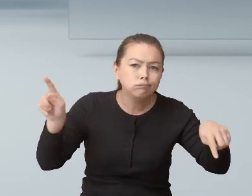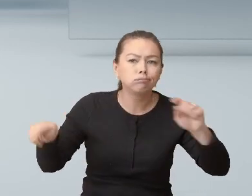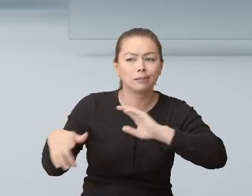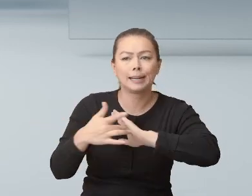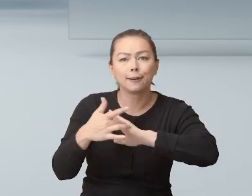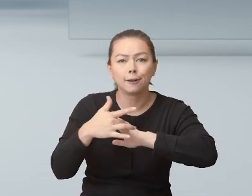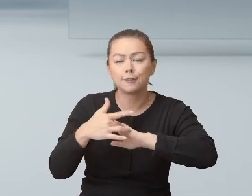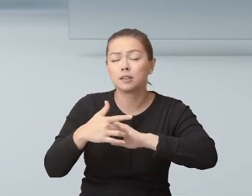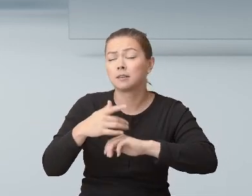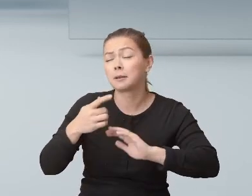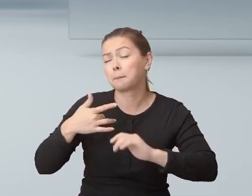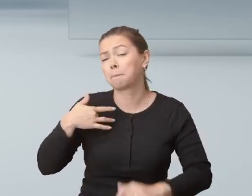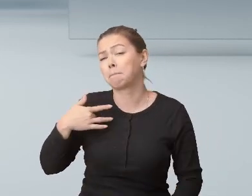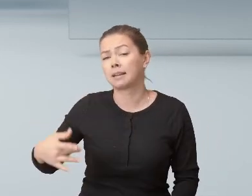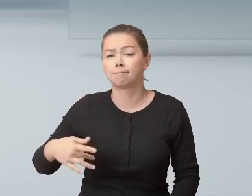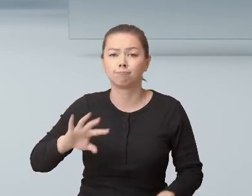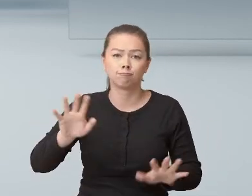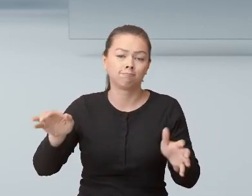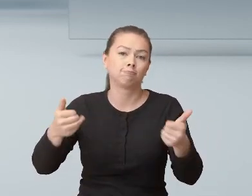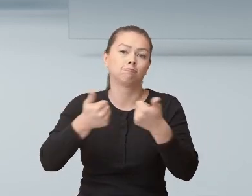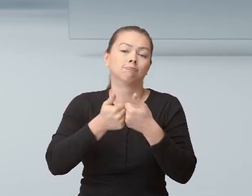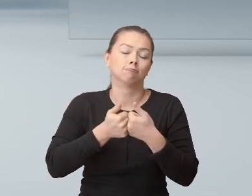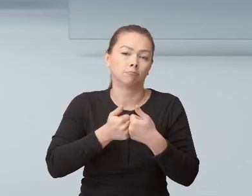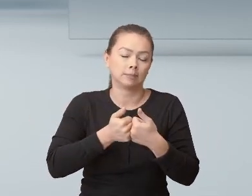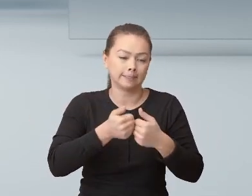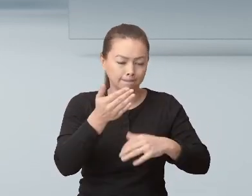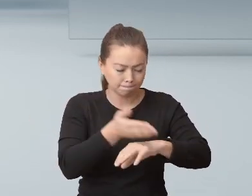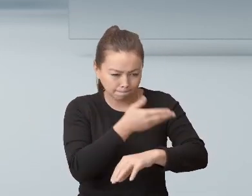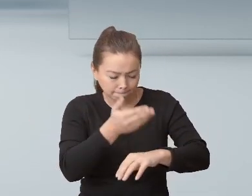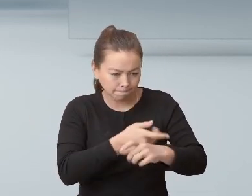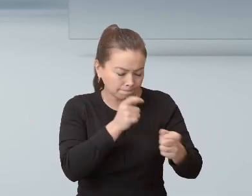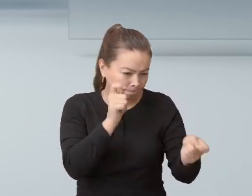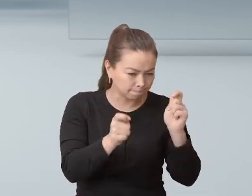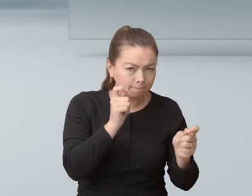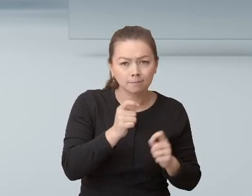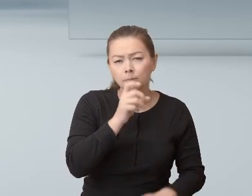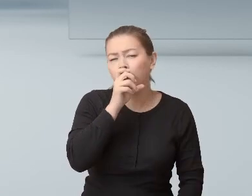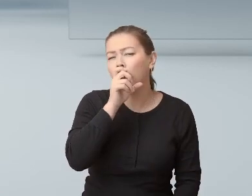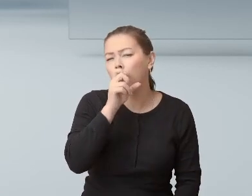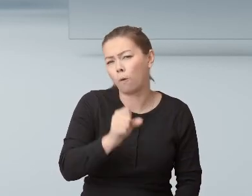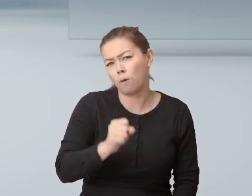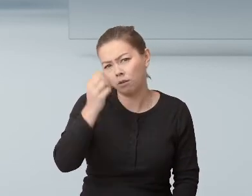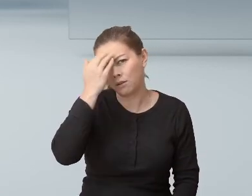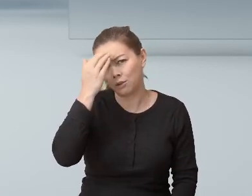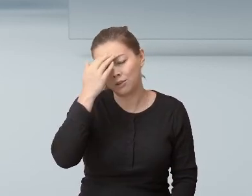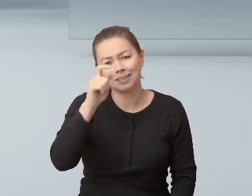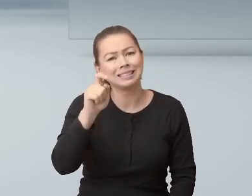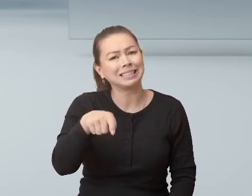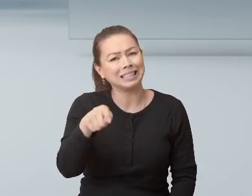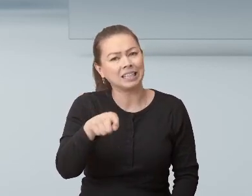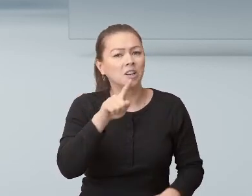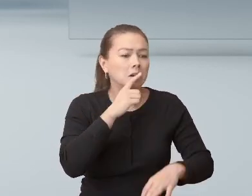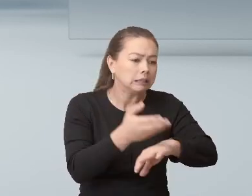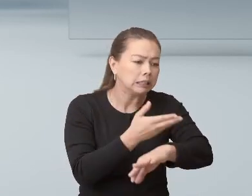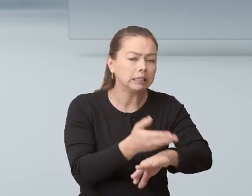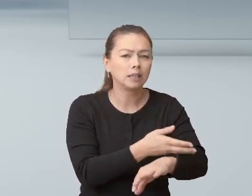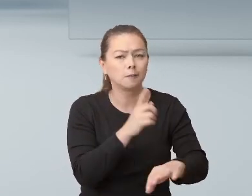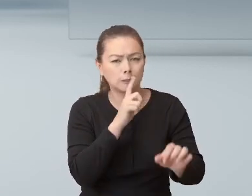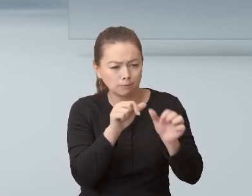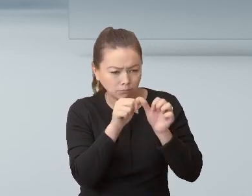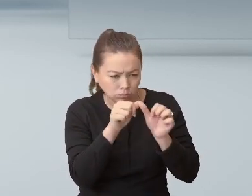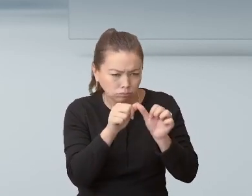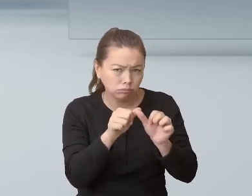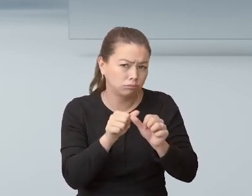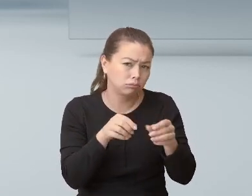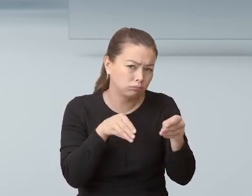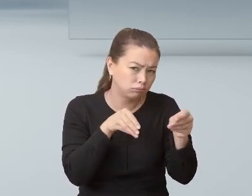require a certain skill set and a lot of tribal knowledge to maintain and keep that piece of software running efficiently that way it meets the needs of the